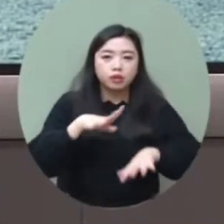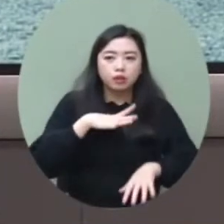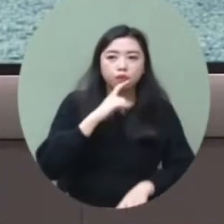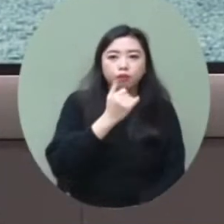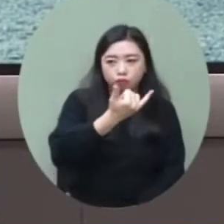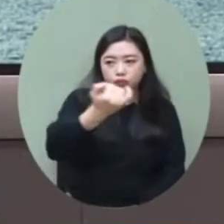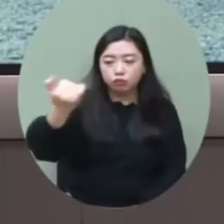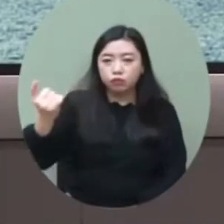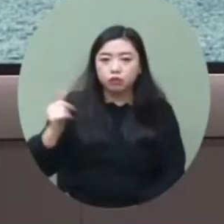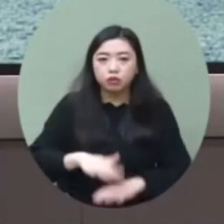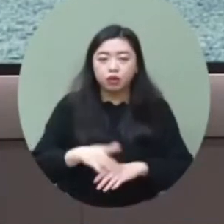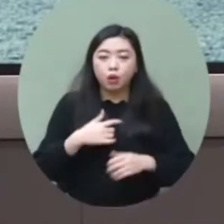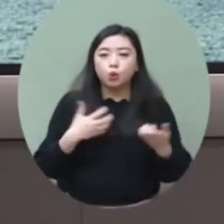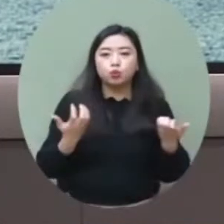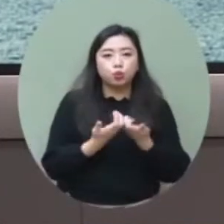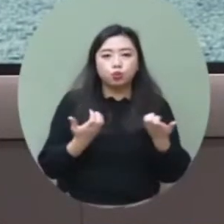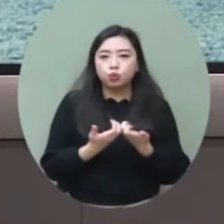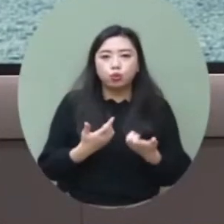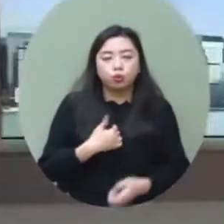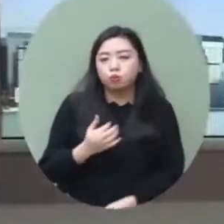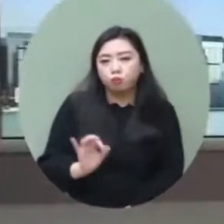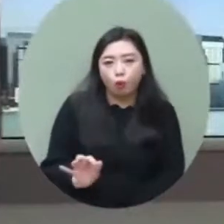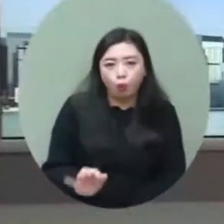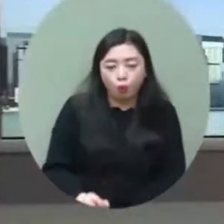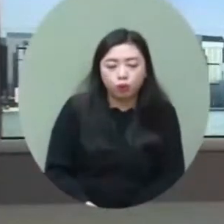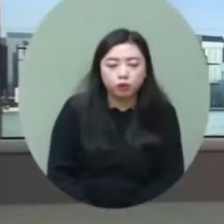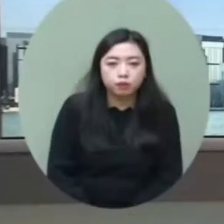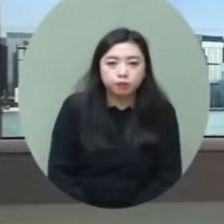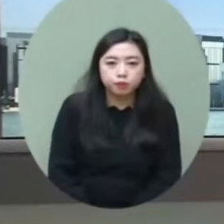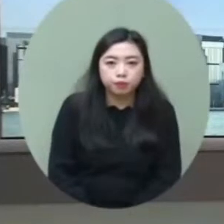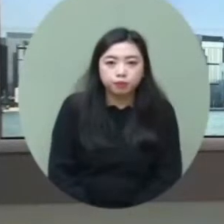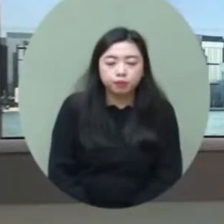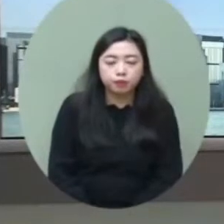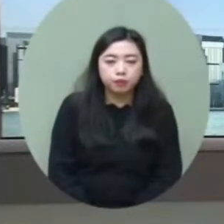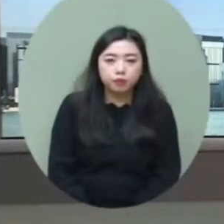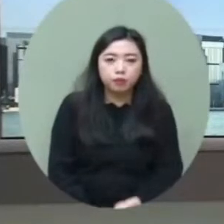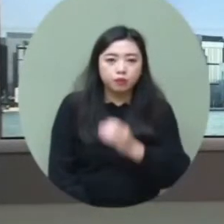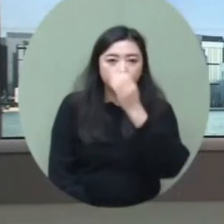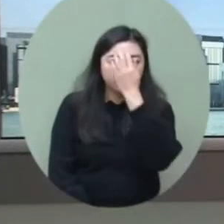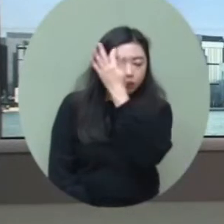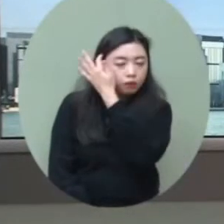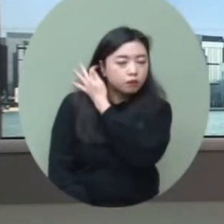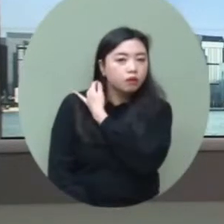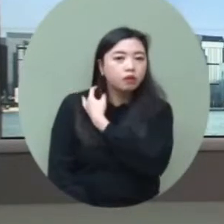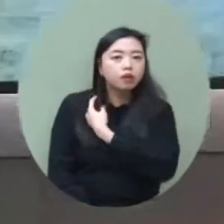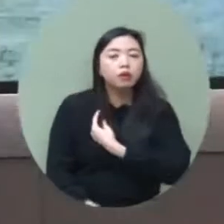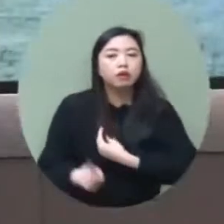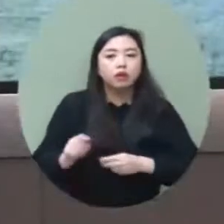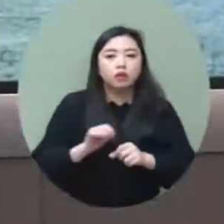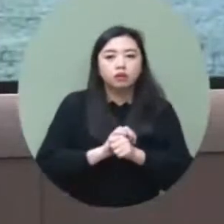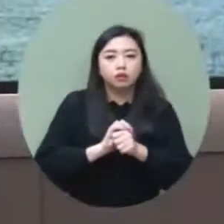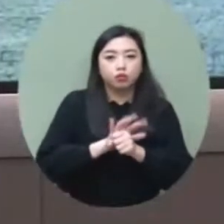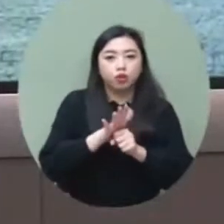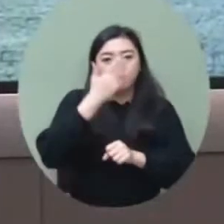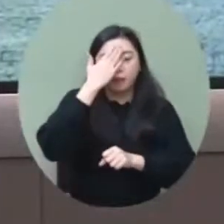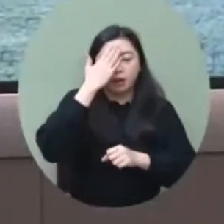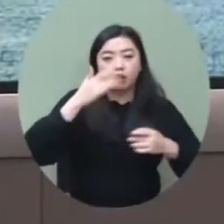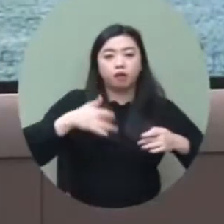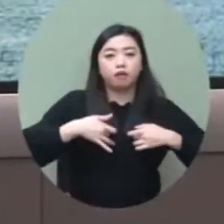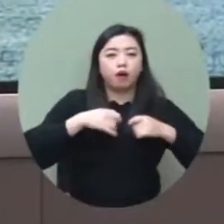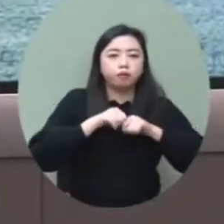hospitalization order after working with the hospital authority. We do not have the relevant statistics in hand.